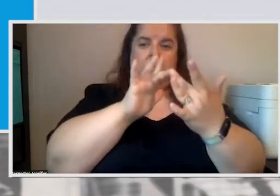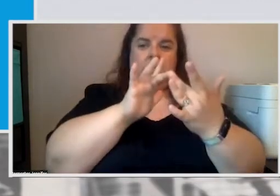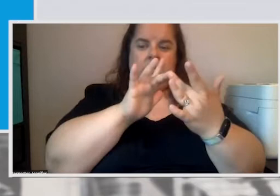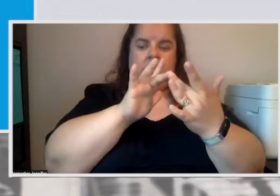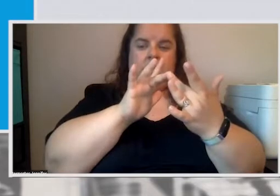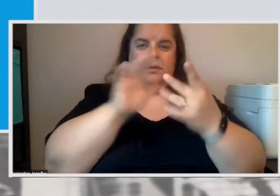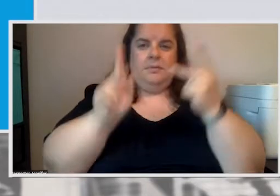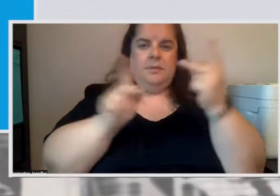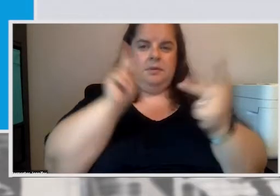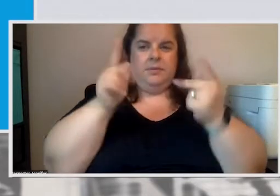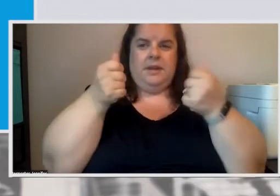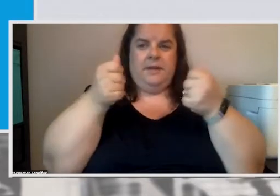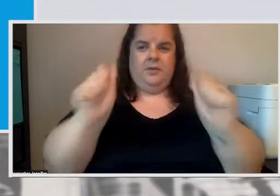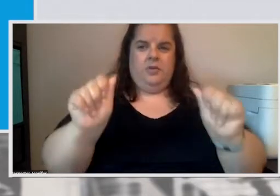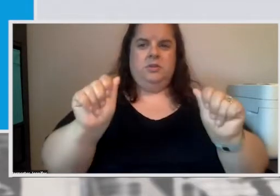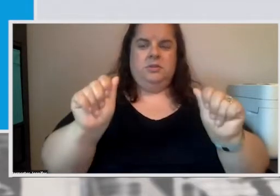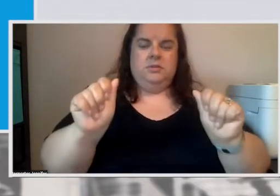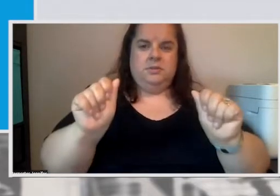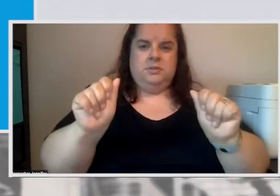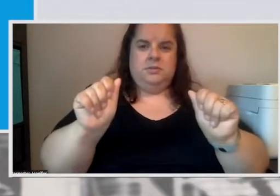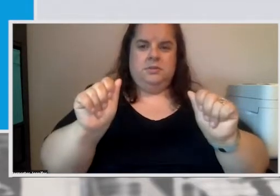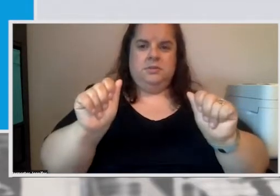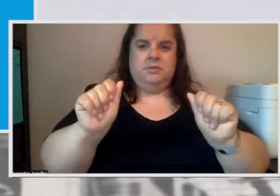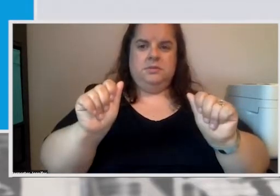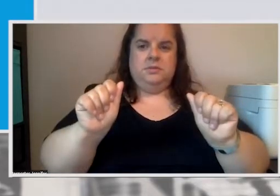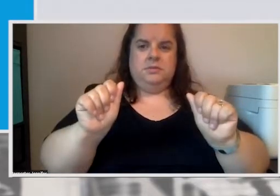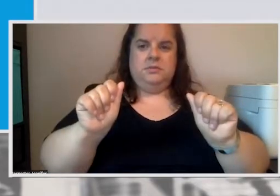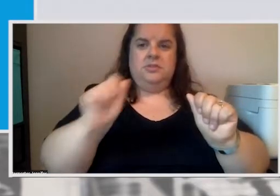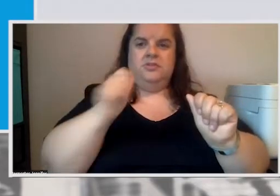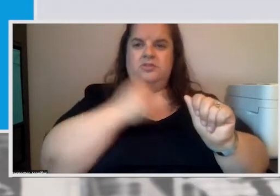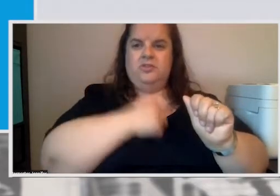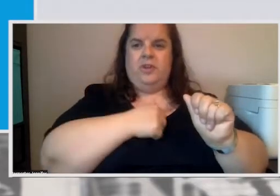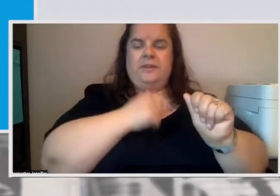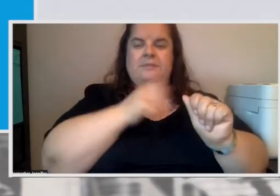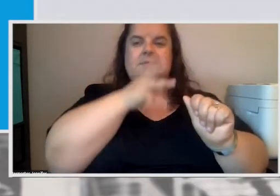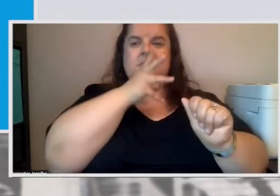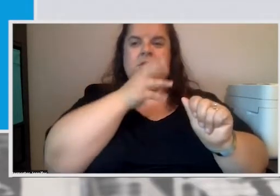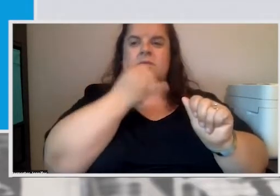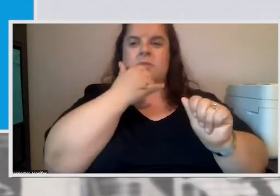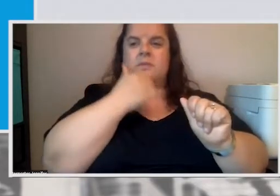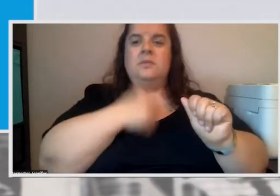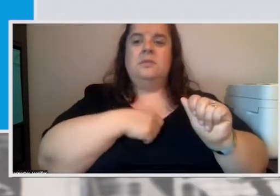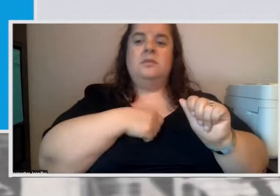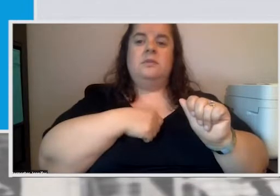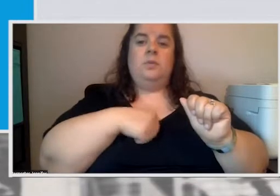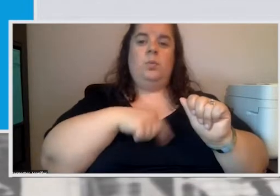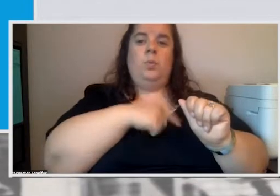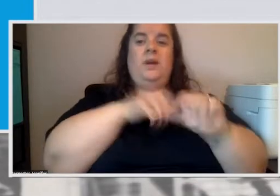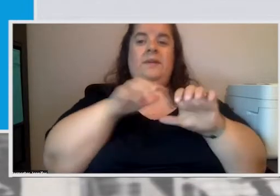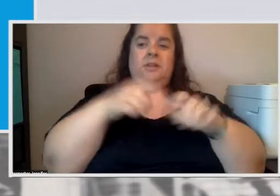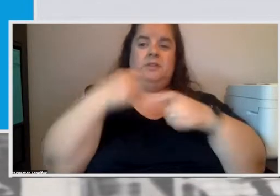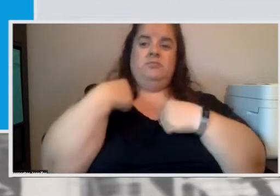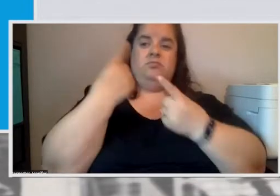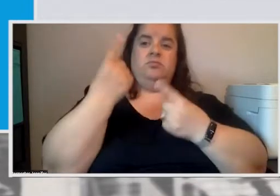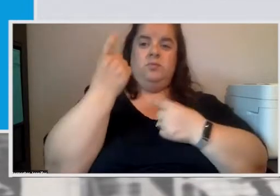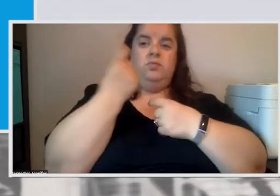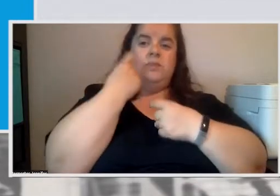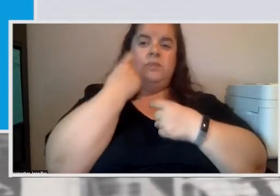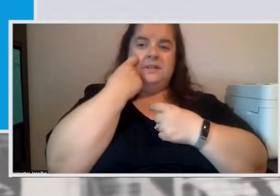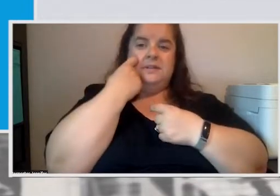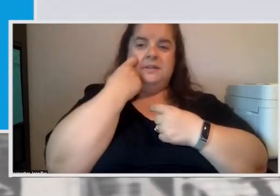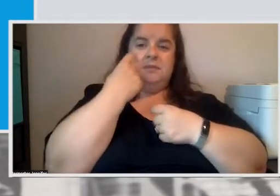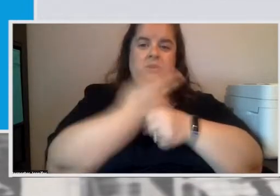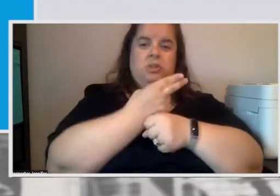public outreach efforts. I transposed the words there that we've done this last year. But anyway, we use the